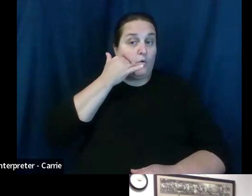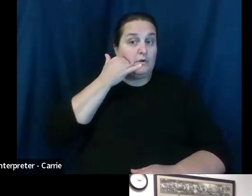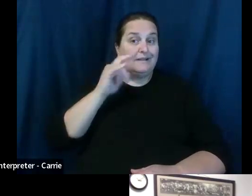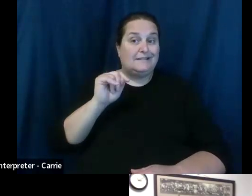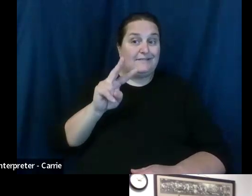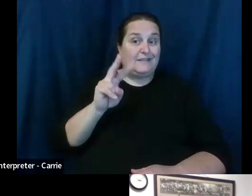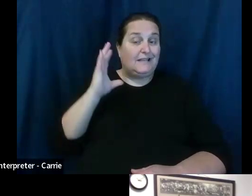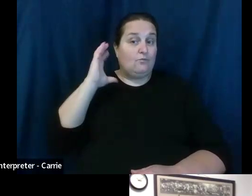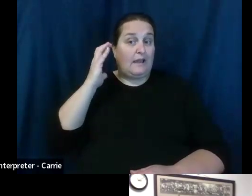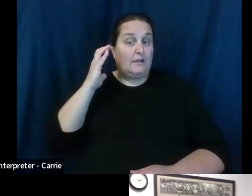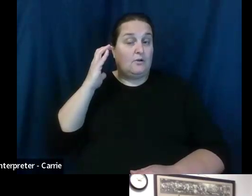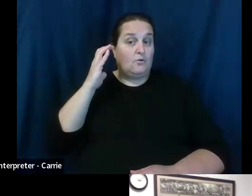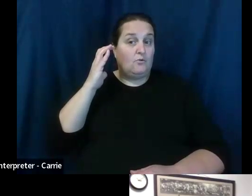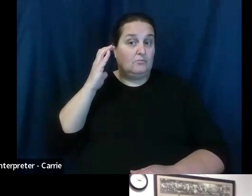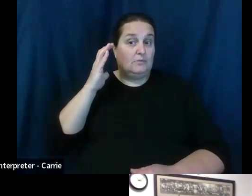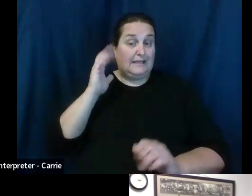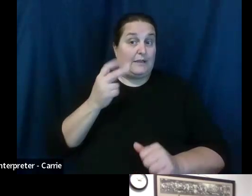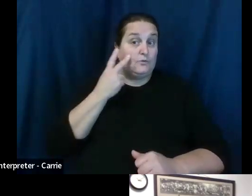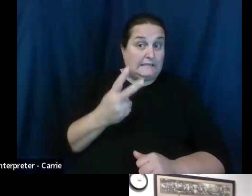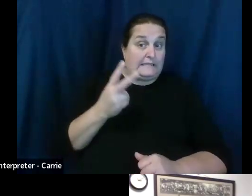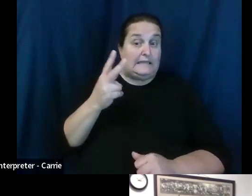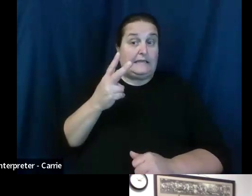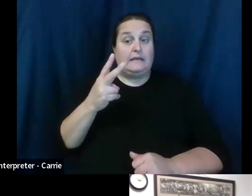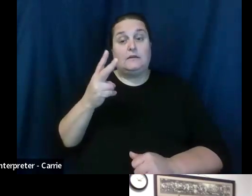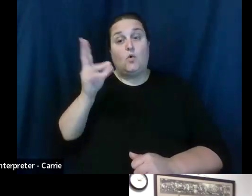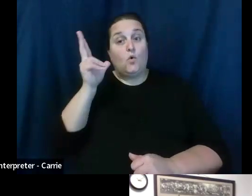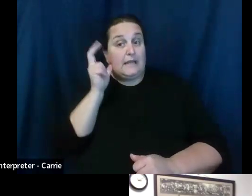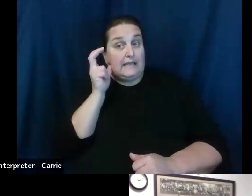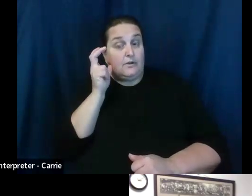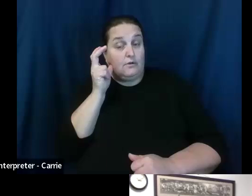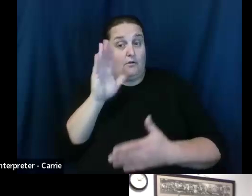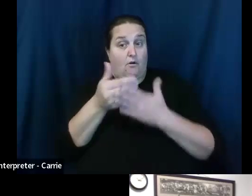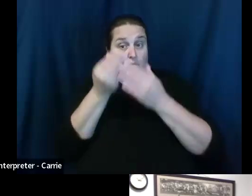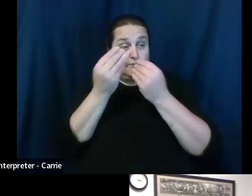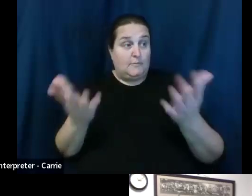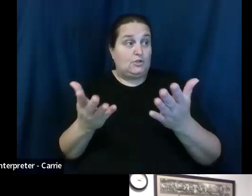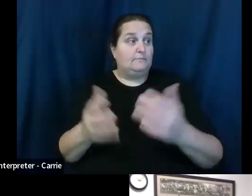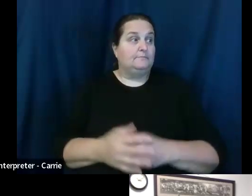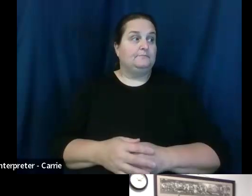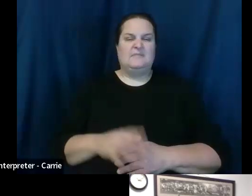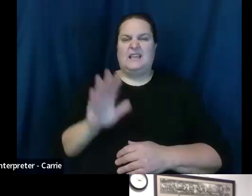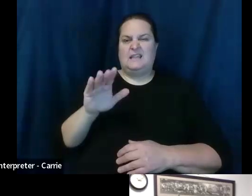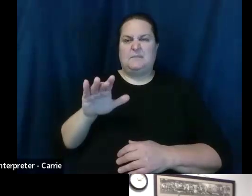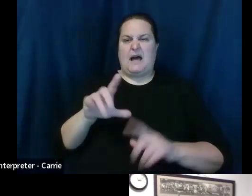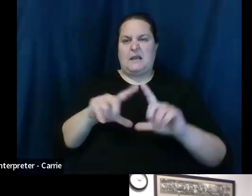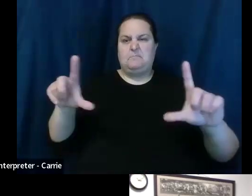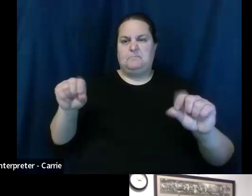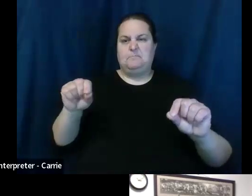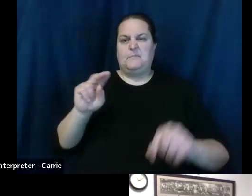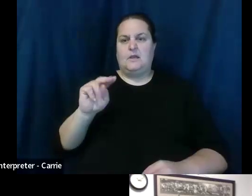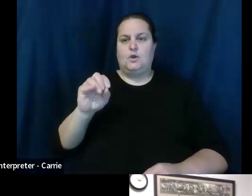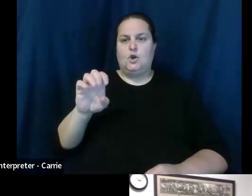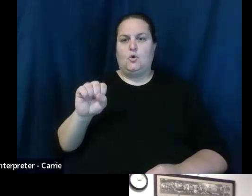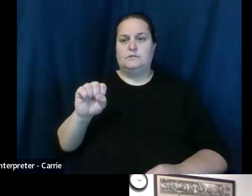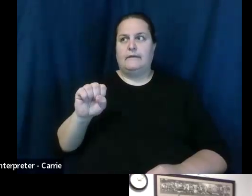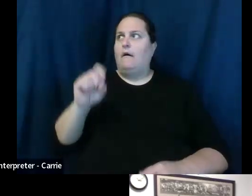or disastrous situations? And then again, there's the little notes box at the bottom. If there's anything you have that you think, oh,